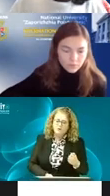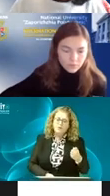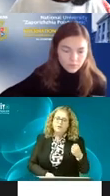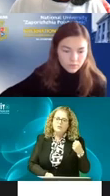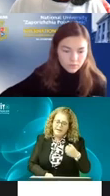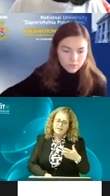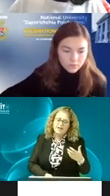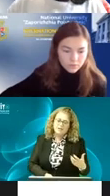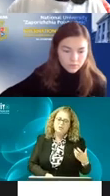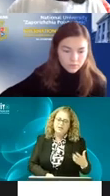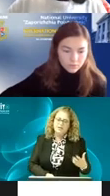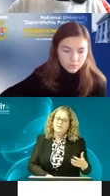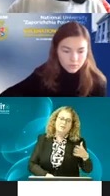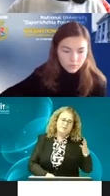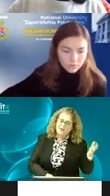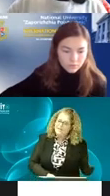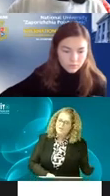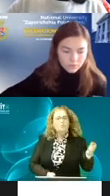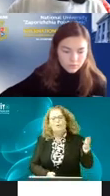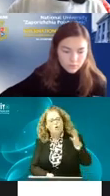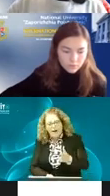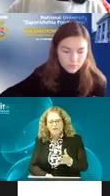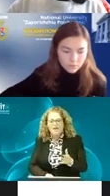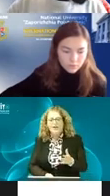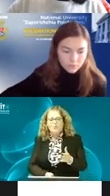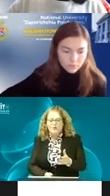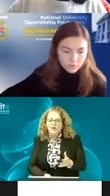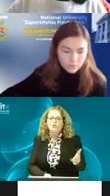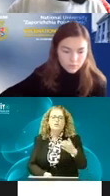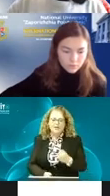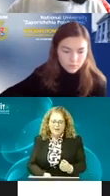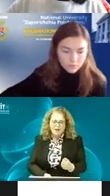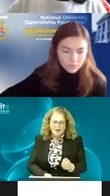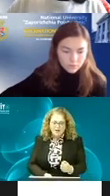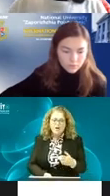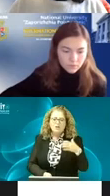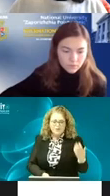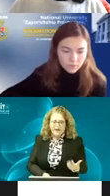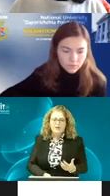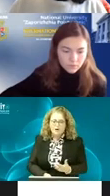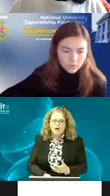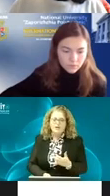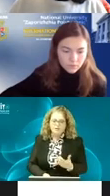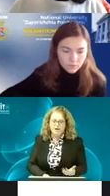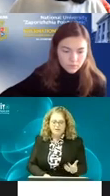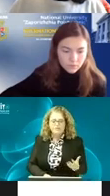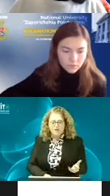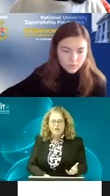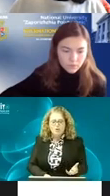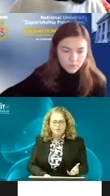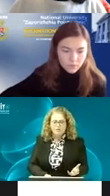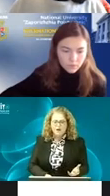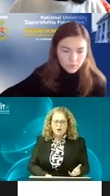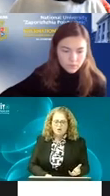come, who send their students via Zoom, or actually when we could come here to take part in these